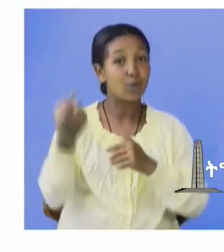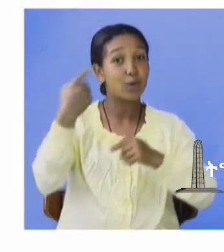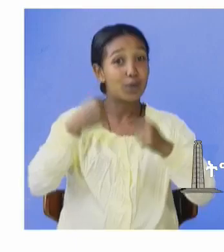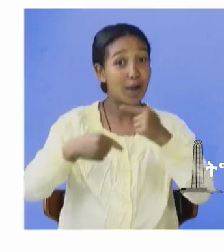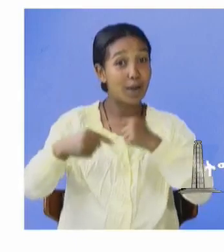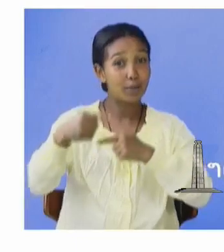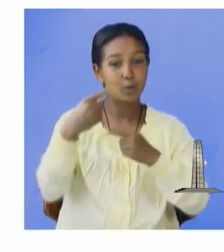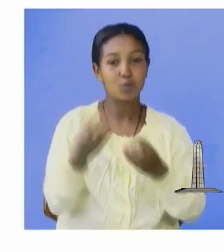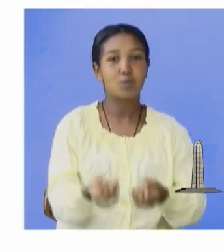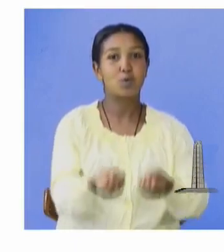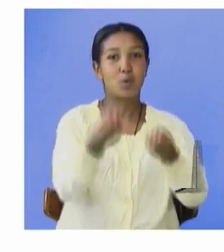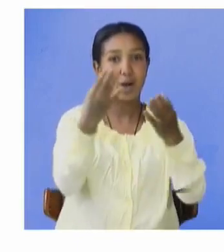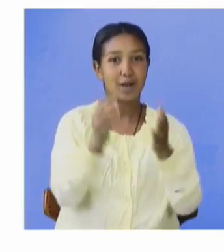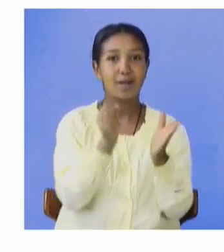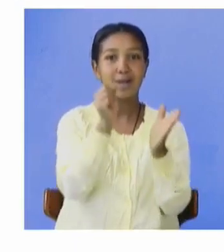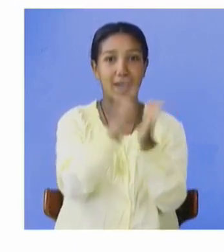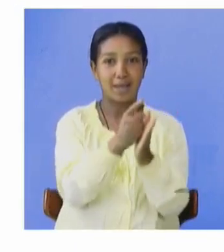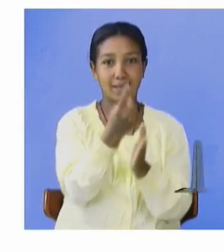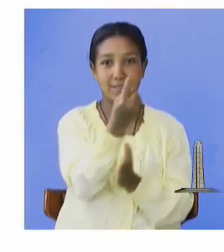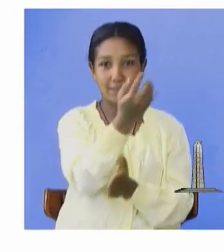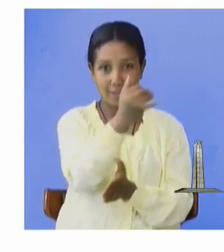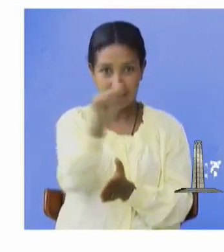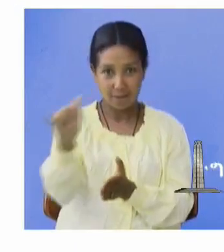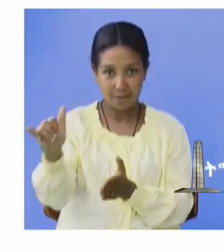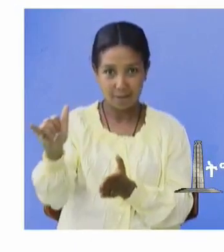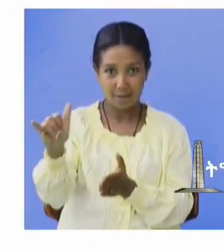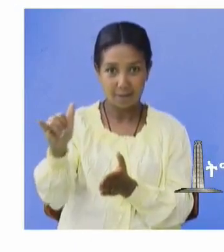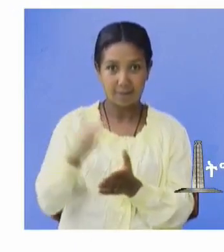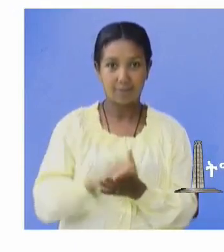to plural, like they,